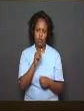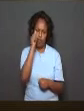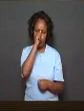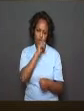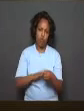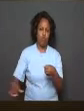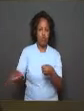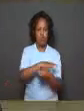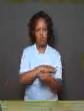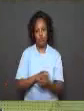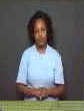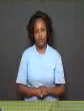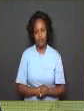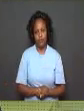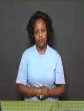throughout Ethiopia.